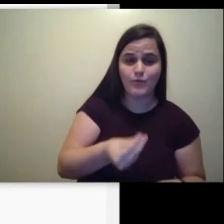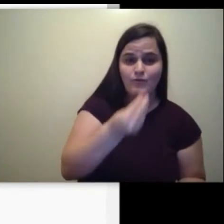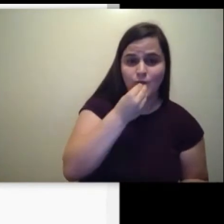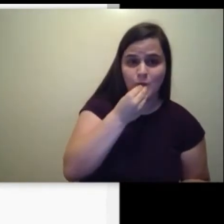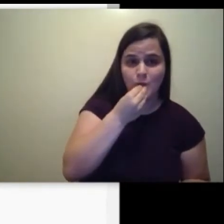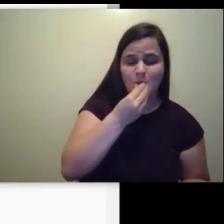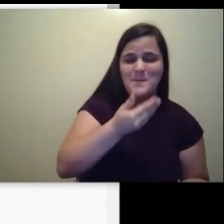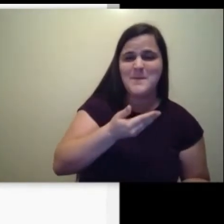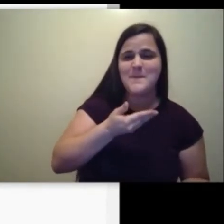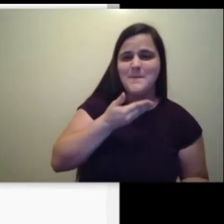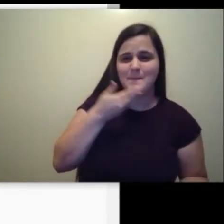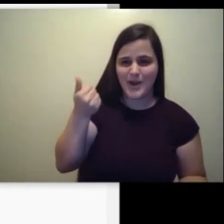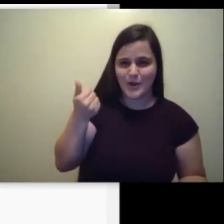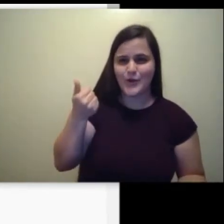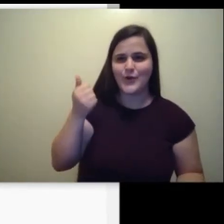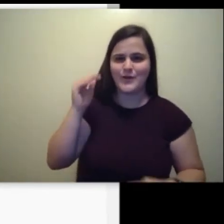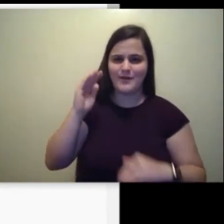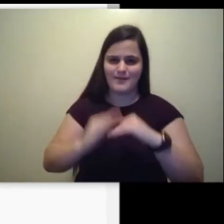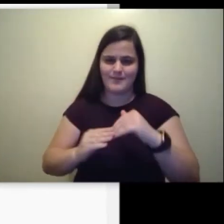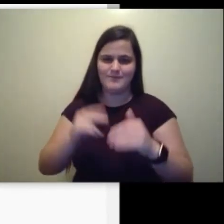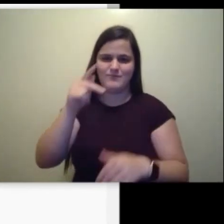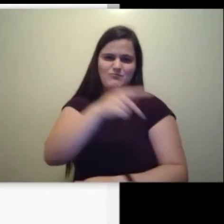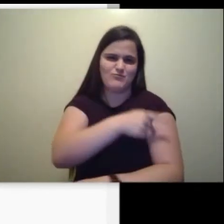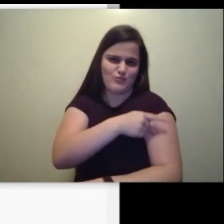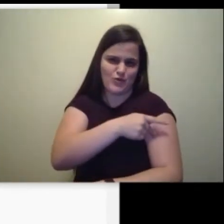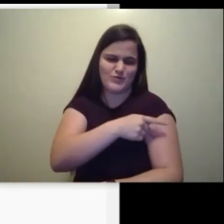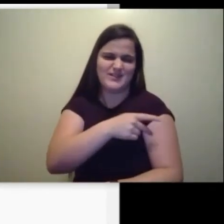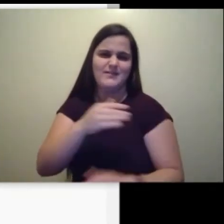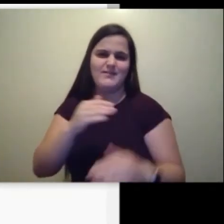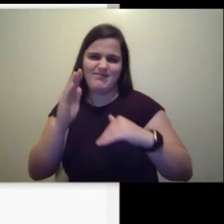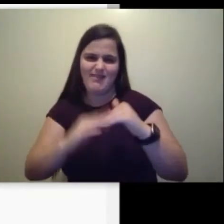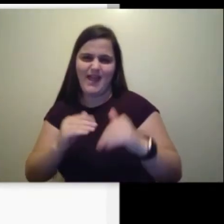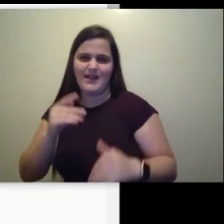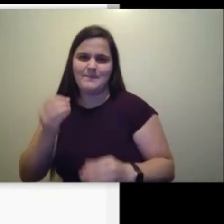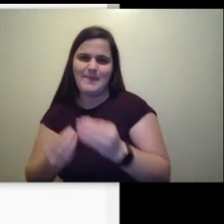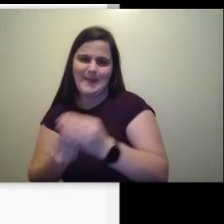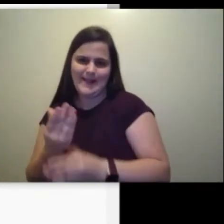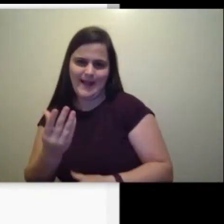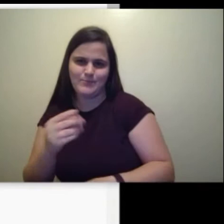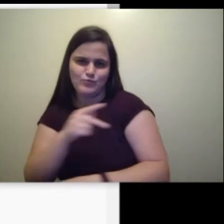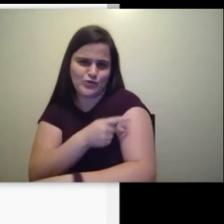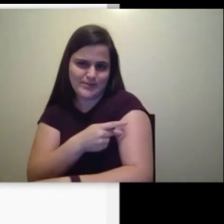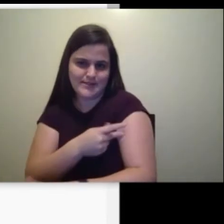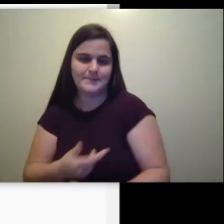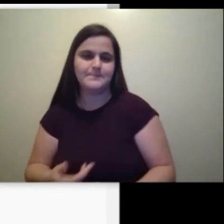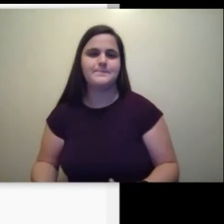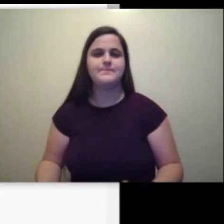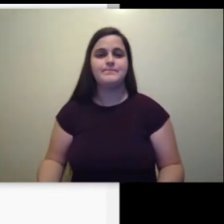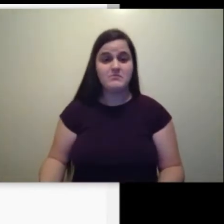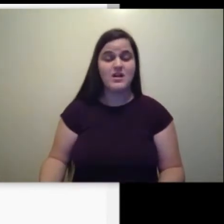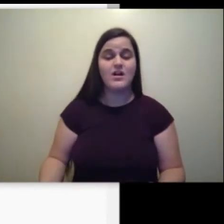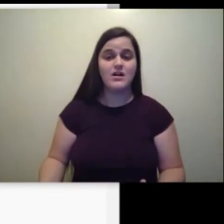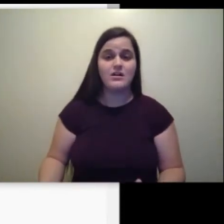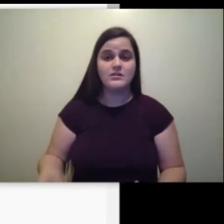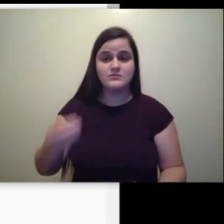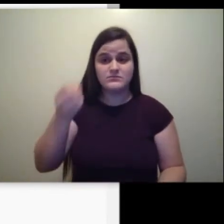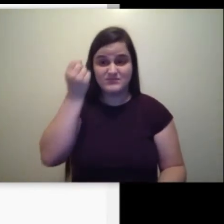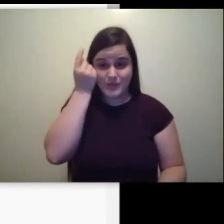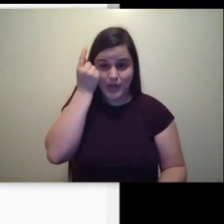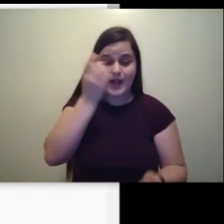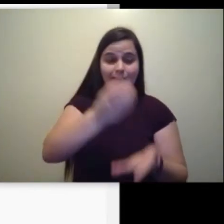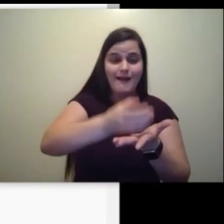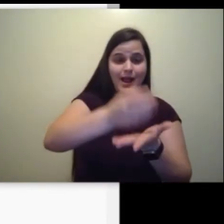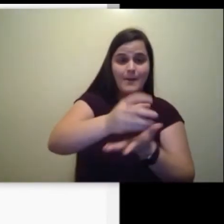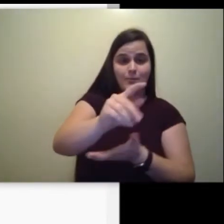more protein than plant-based ones. But, as it turns out, a cup of tofu has the